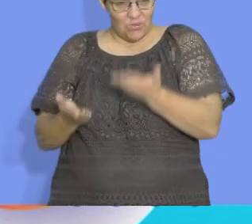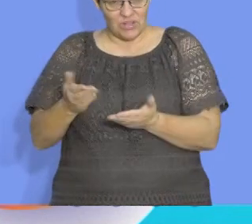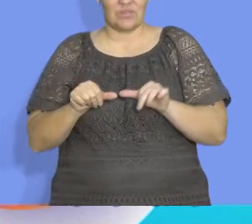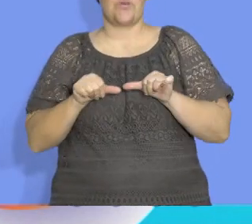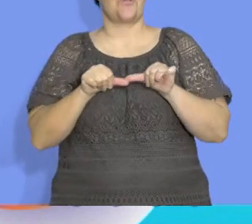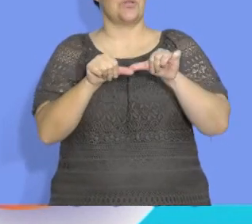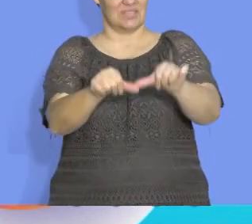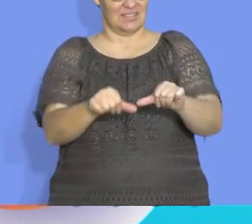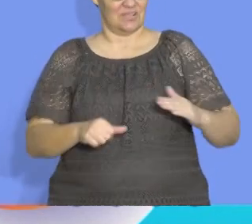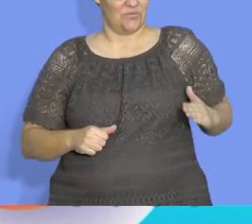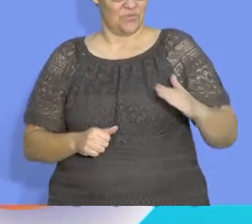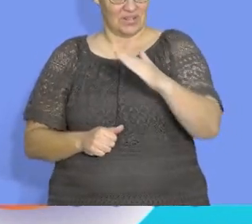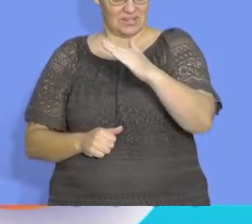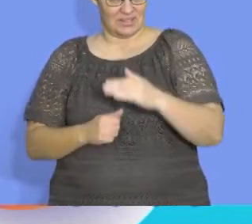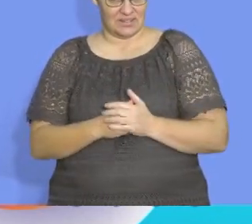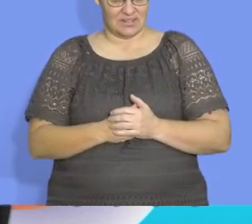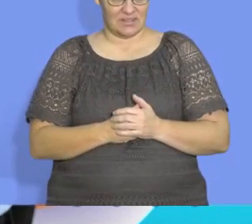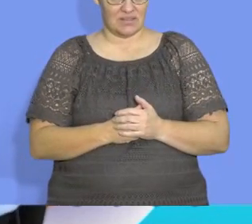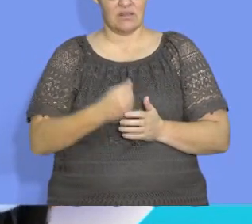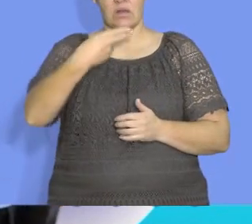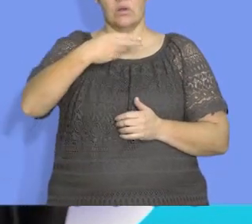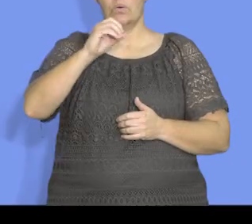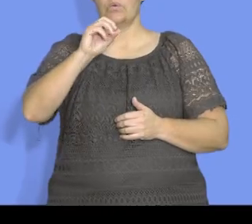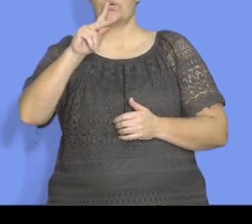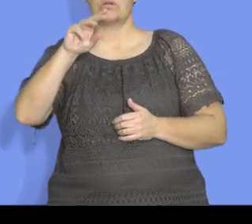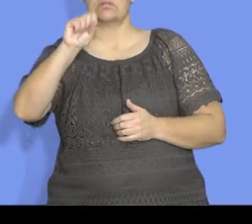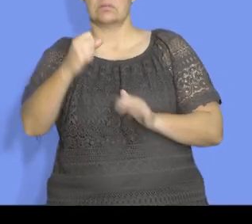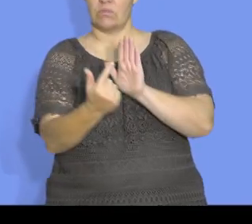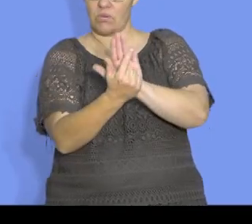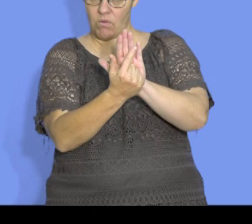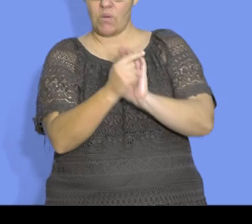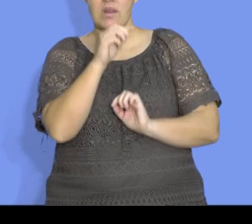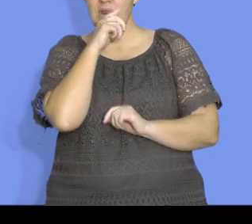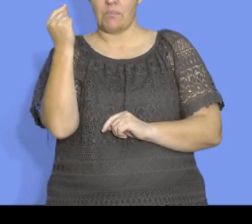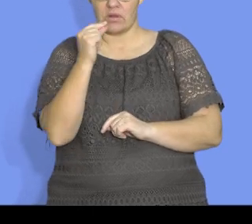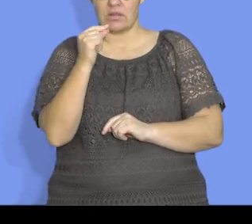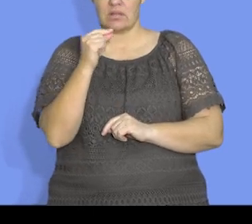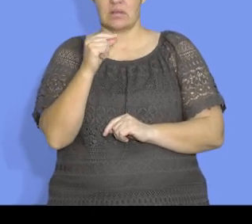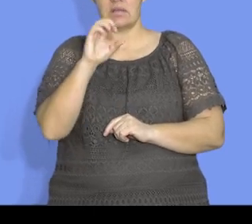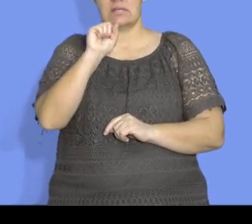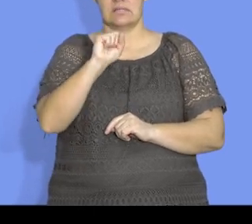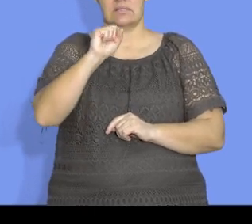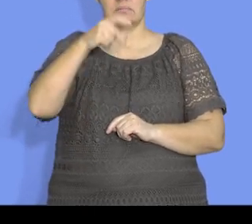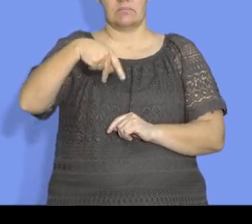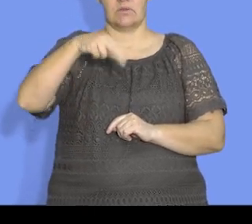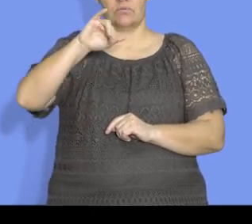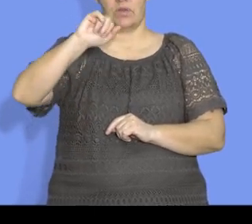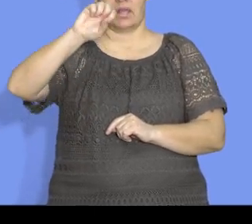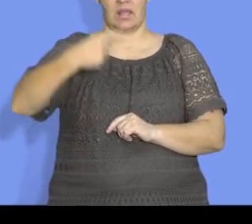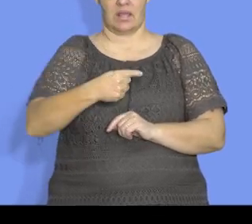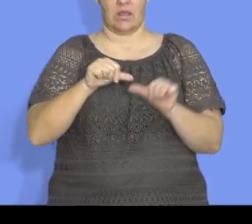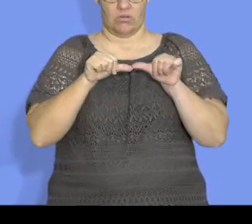the constant, for the gradient, and in Hooke's law, this gradient is called the spring constant.